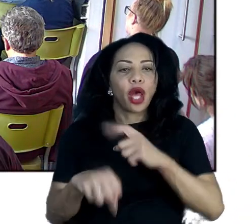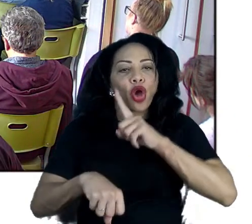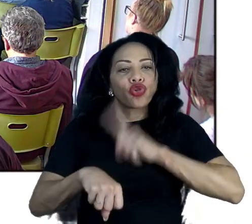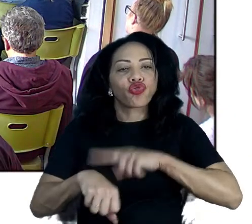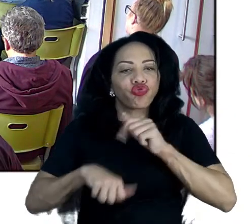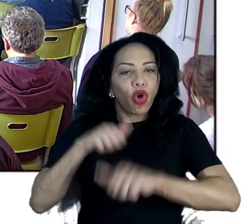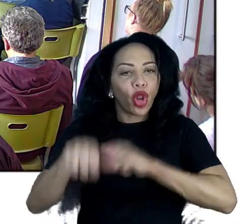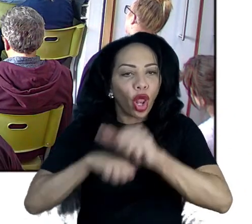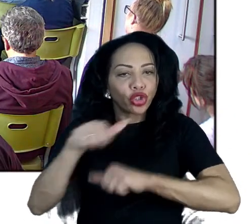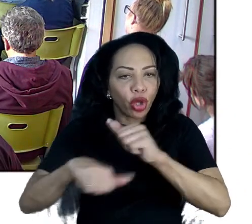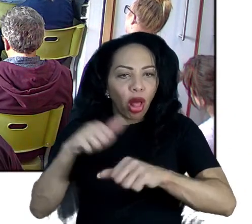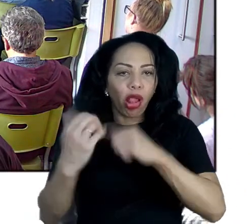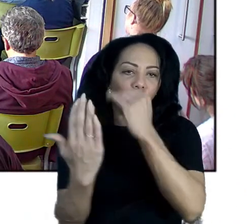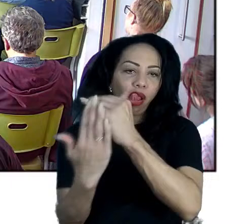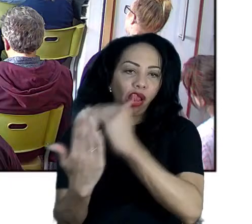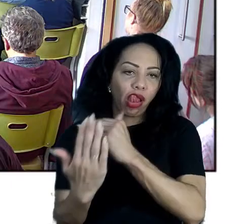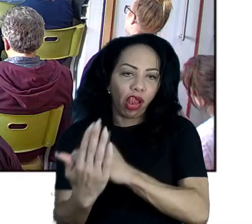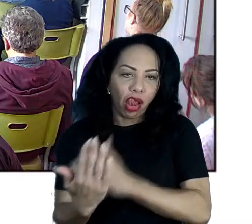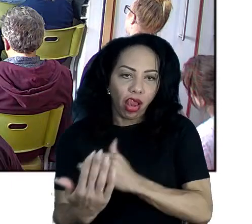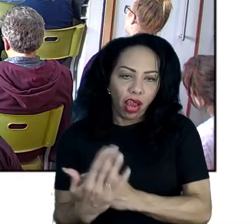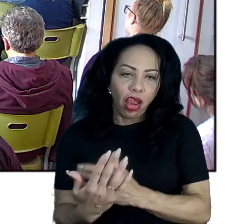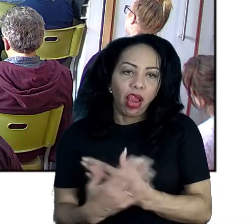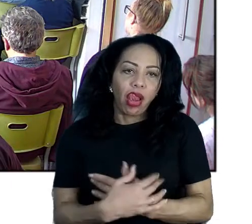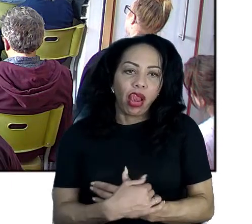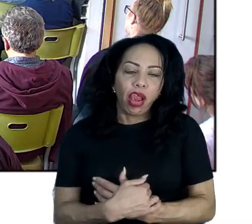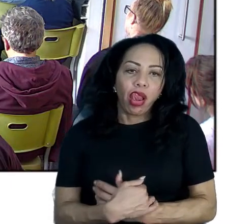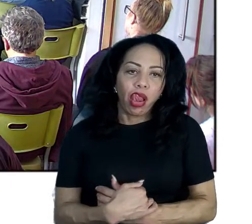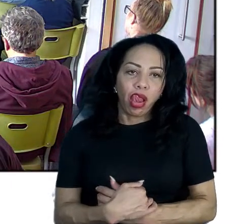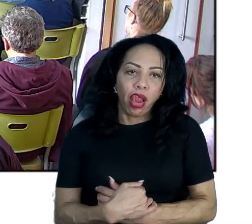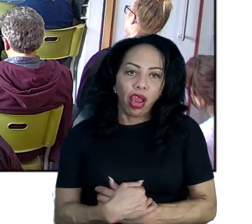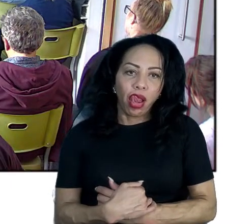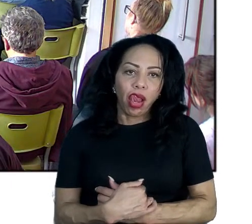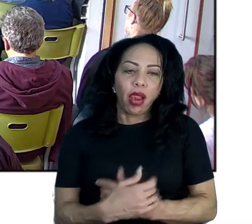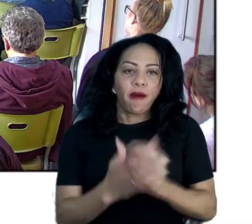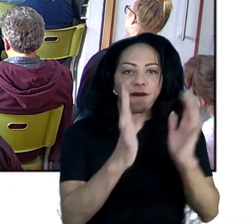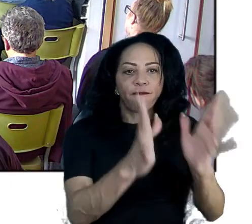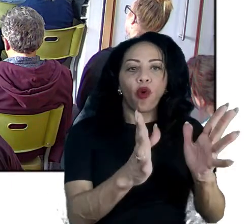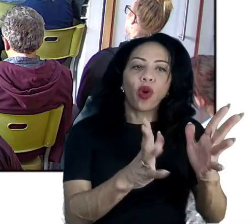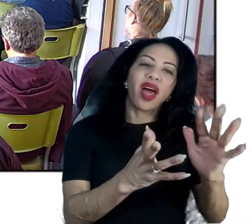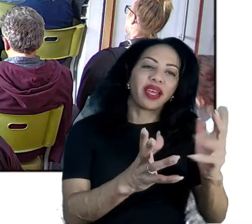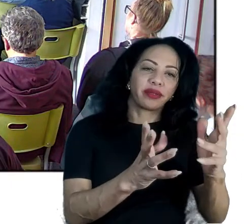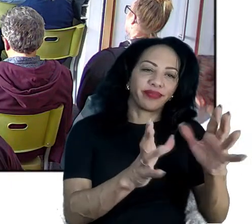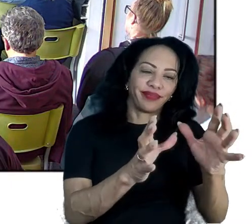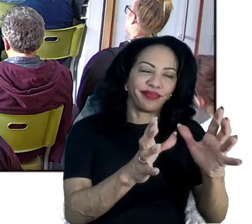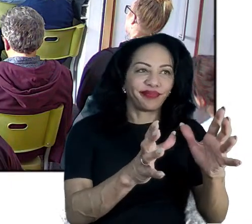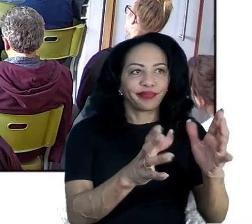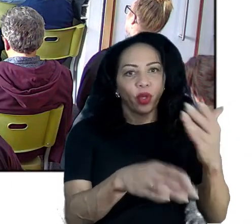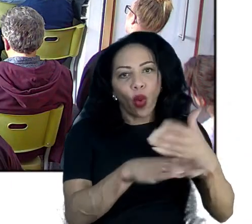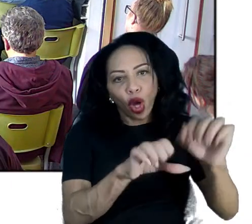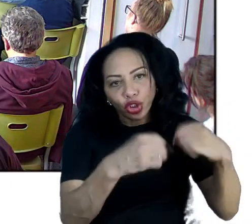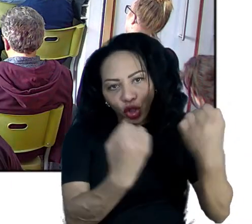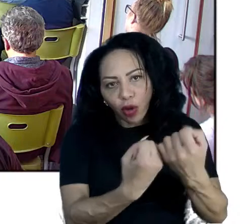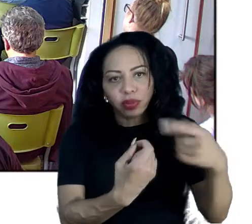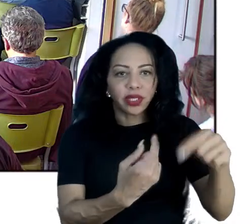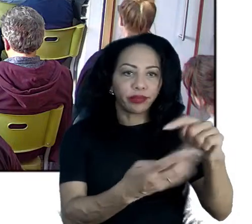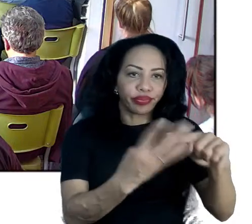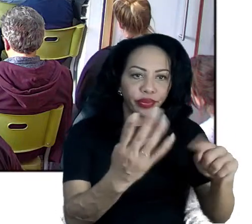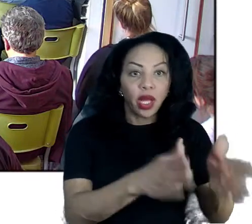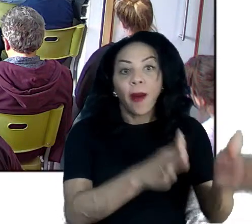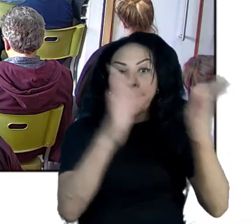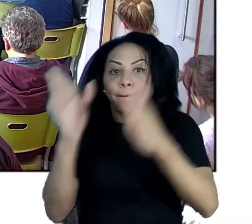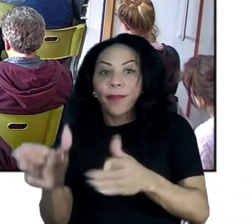whereas the educators, and perhaps it was symptomatic of the first ones being part-time and also being at the very beginning